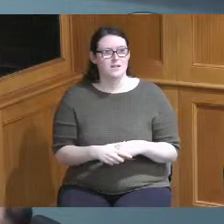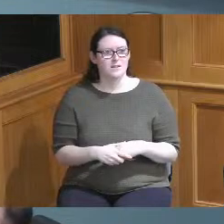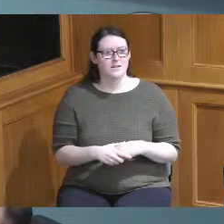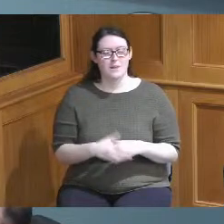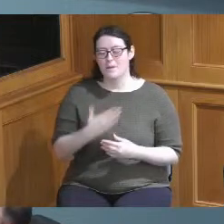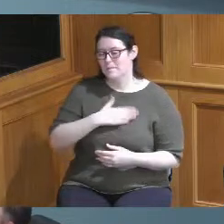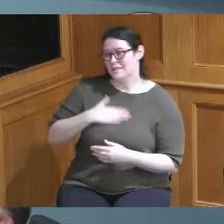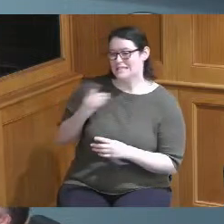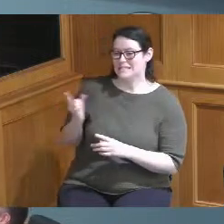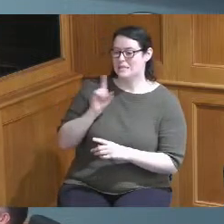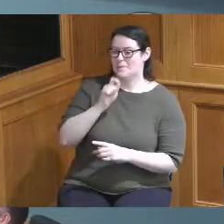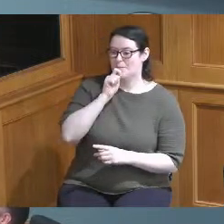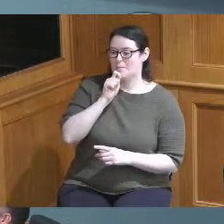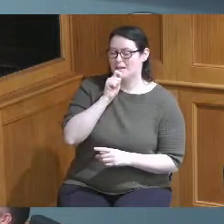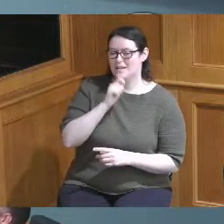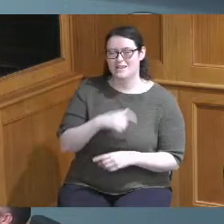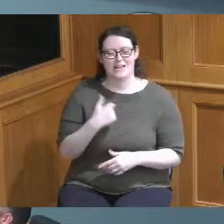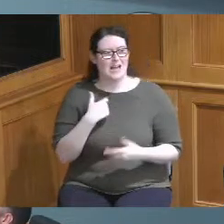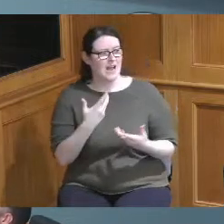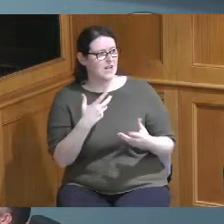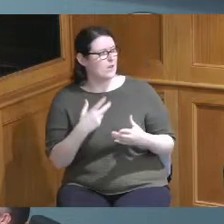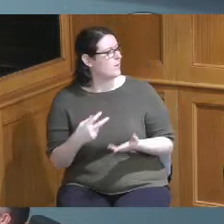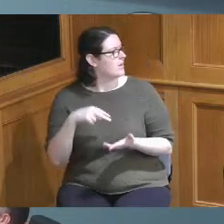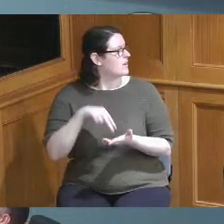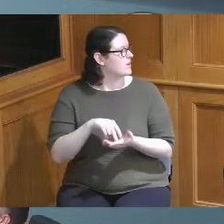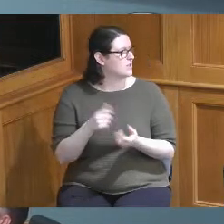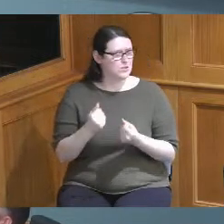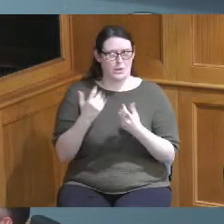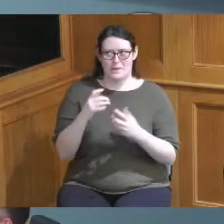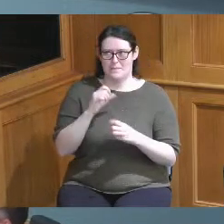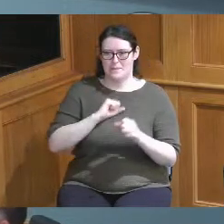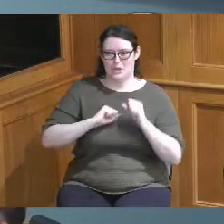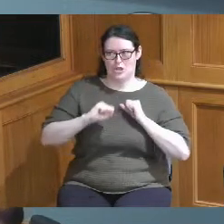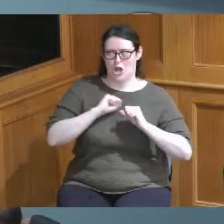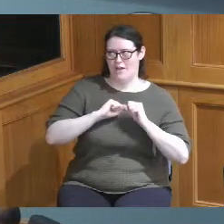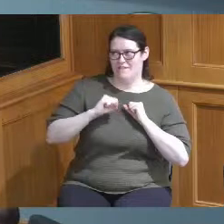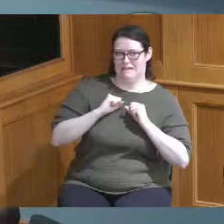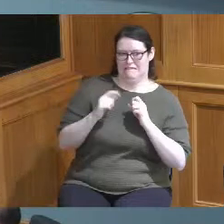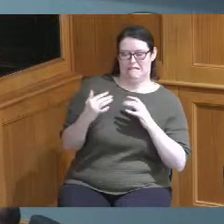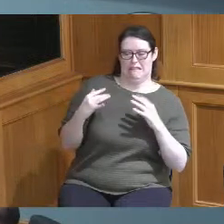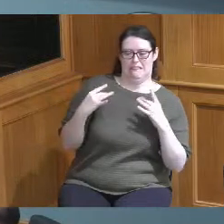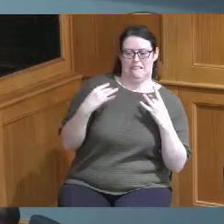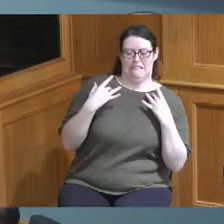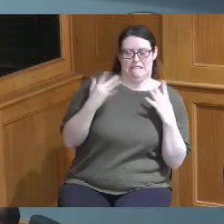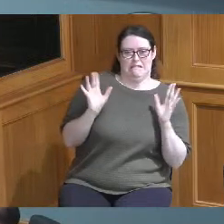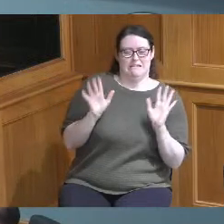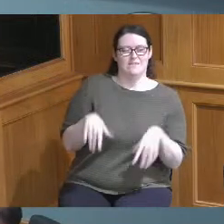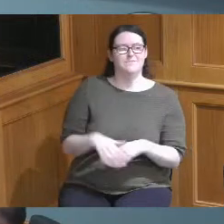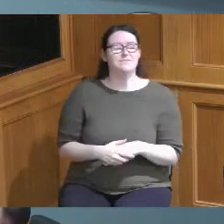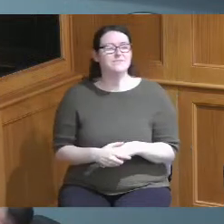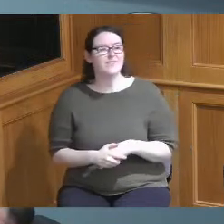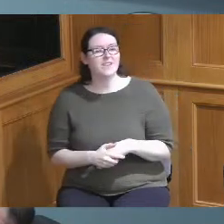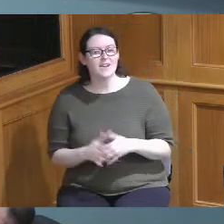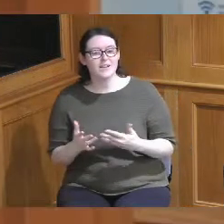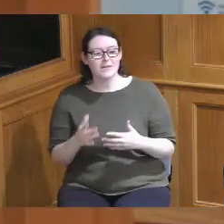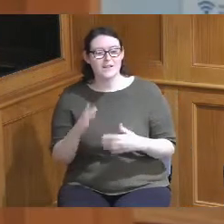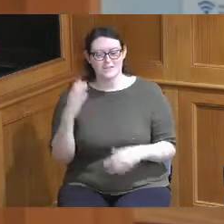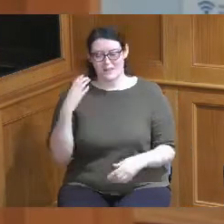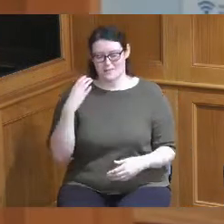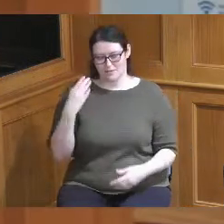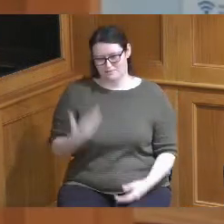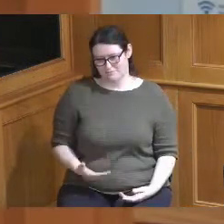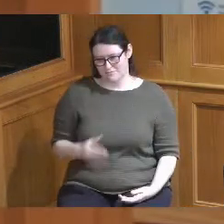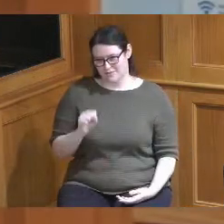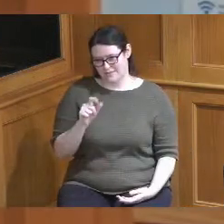us, Captain. I just didn't want to come up because all the coughing that's Yeah, I know that's right. I know that's So, Captain Brian Stapleton